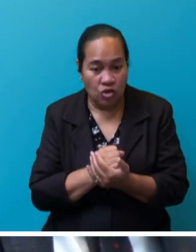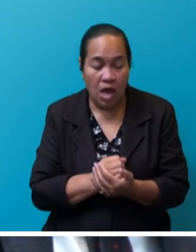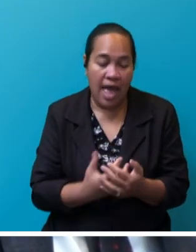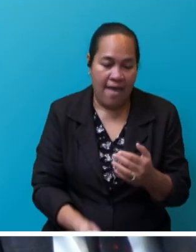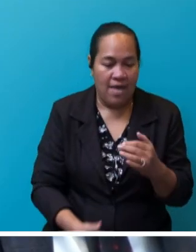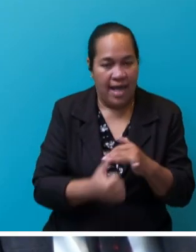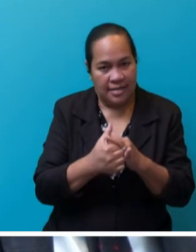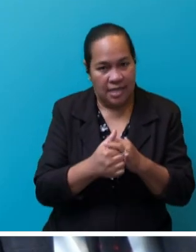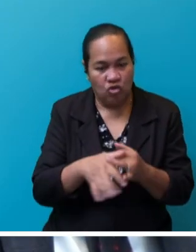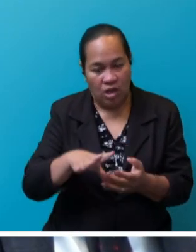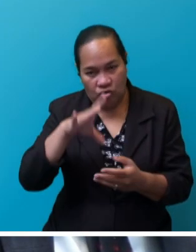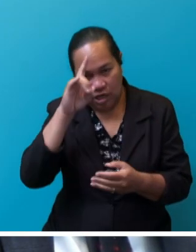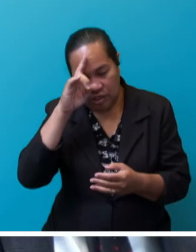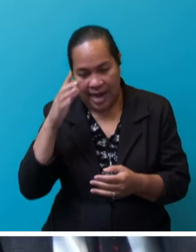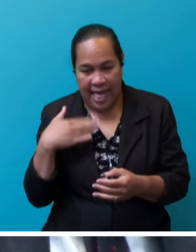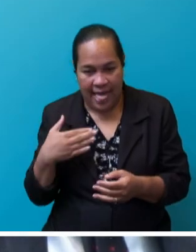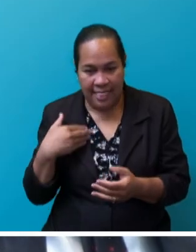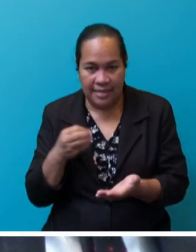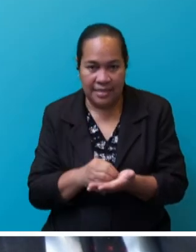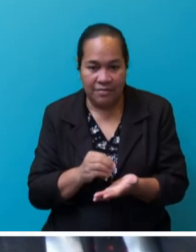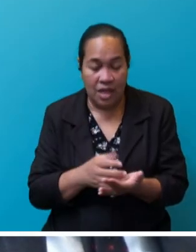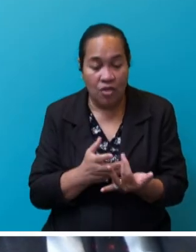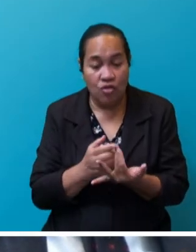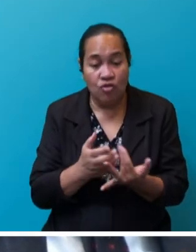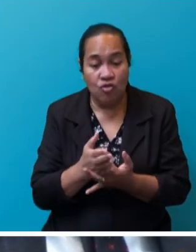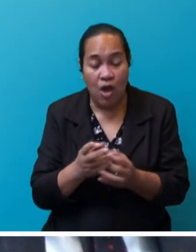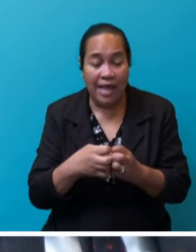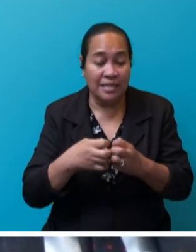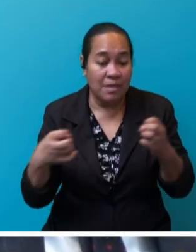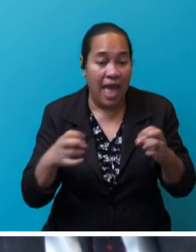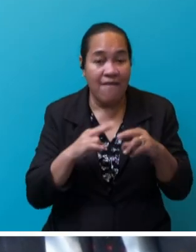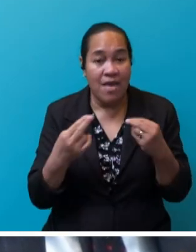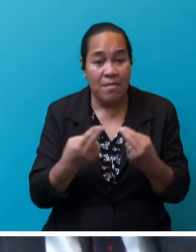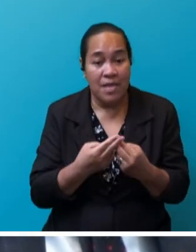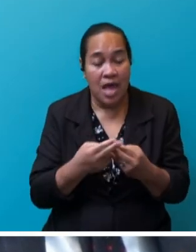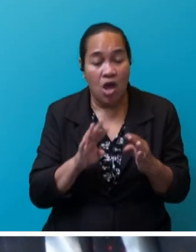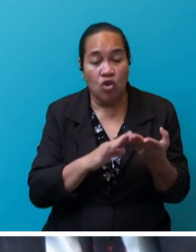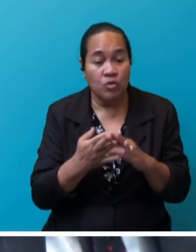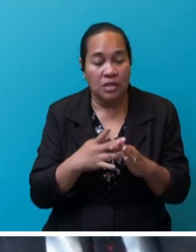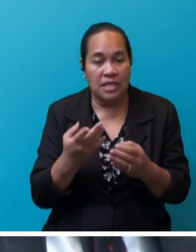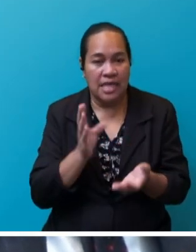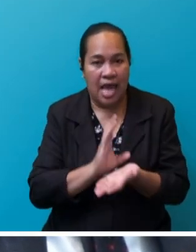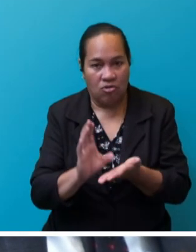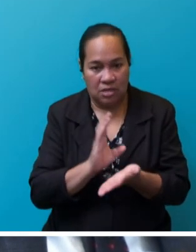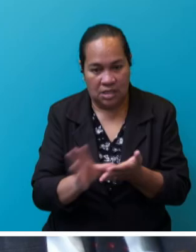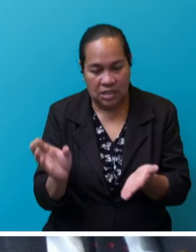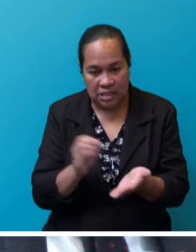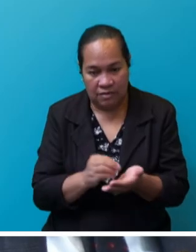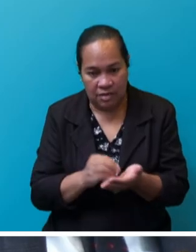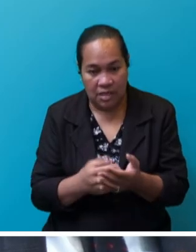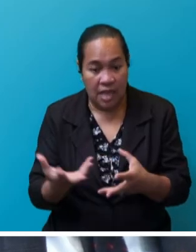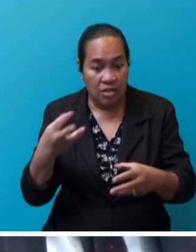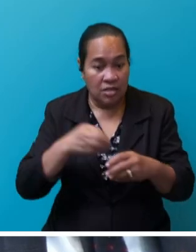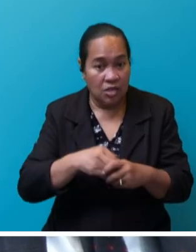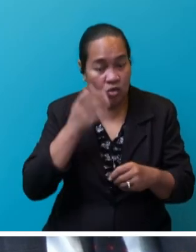health services. This is being done through expanding family and community counseling services, integrating school-based awareness